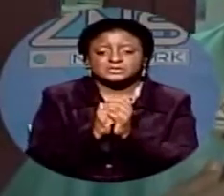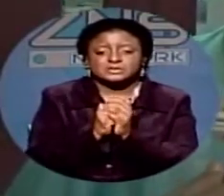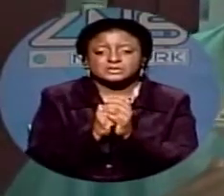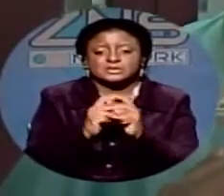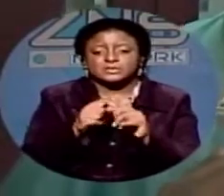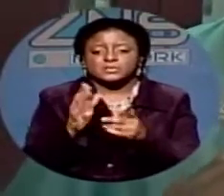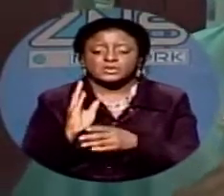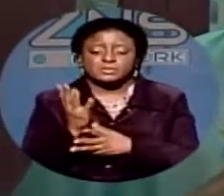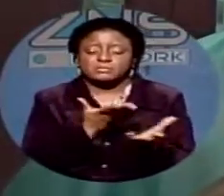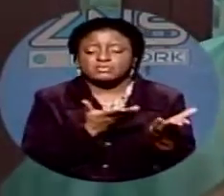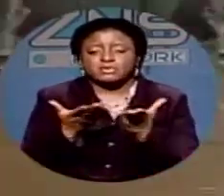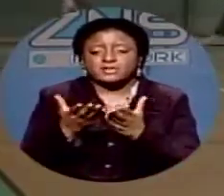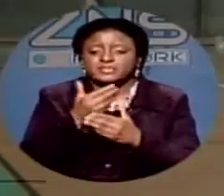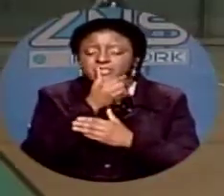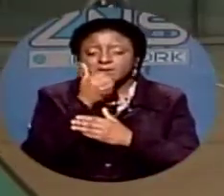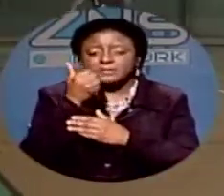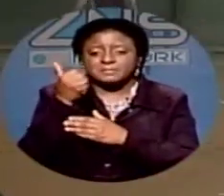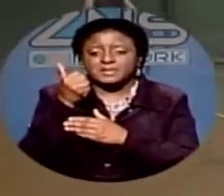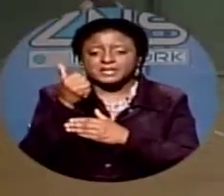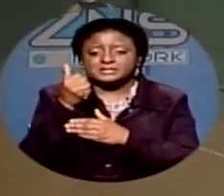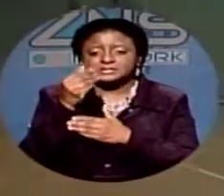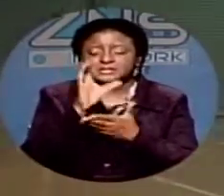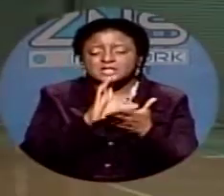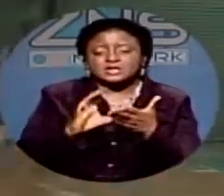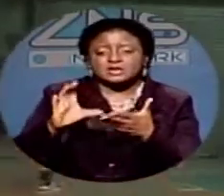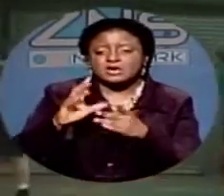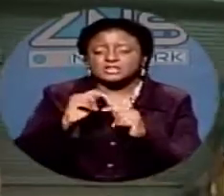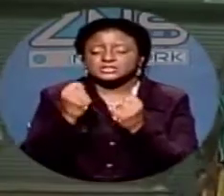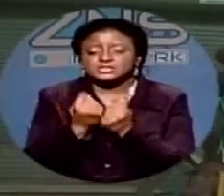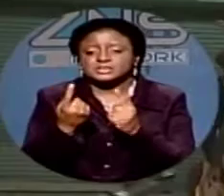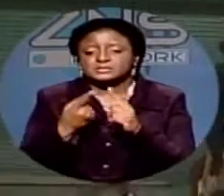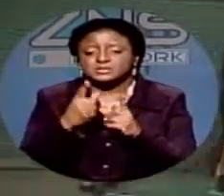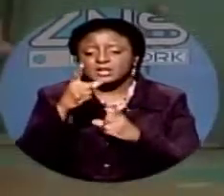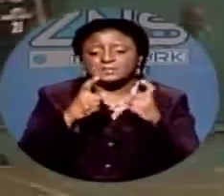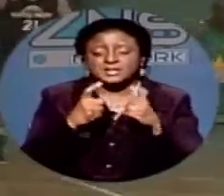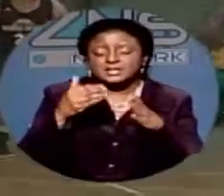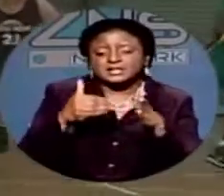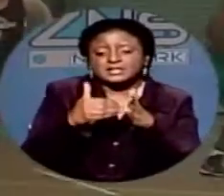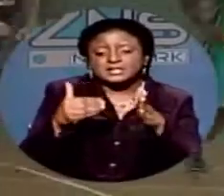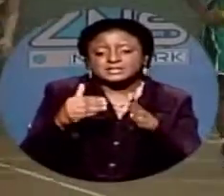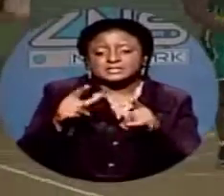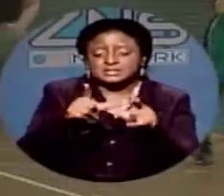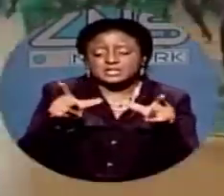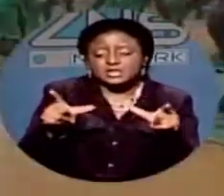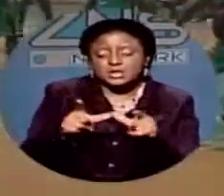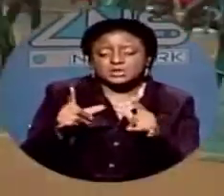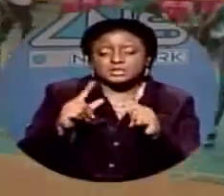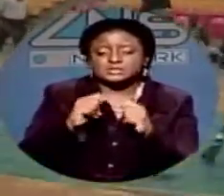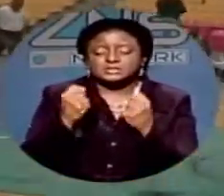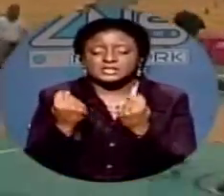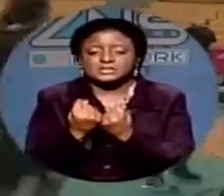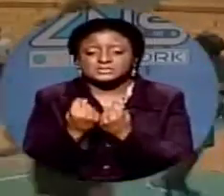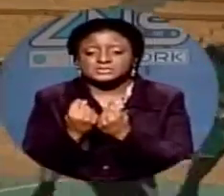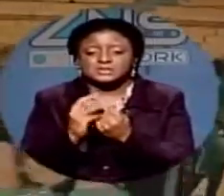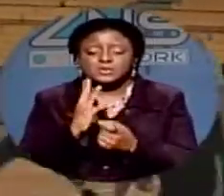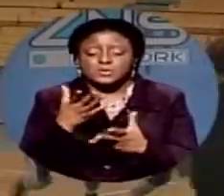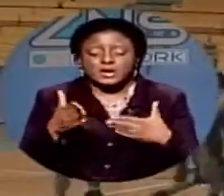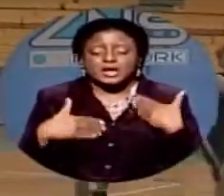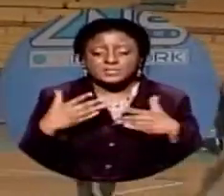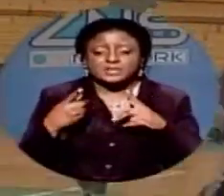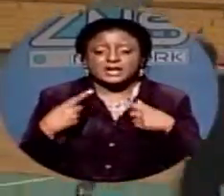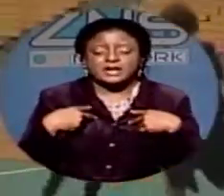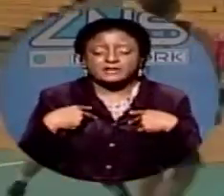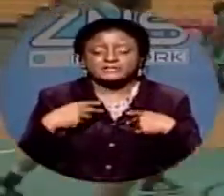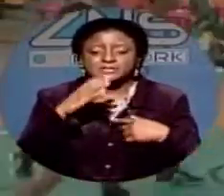I teams here to the Bahamas to compete against our local teams. We were happy to have C.I. Gibson, the first high school team,